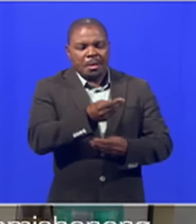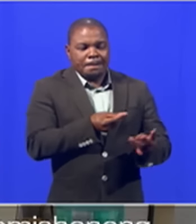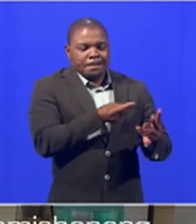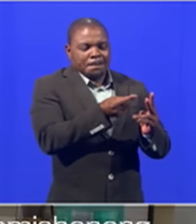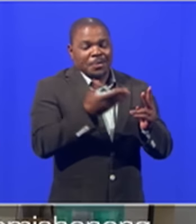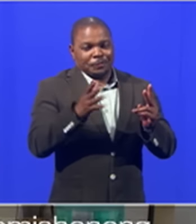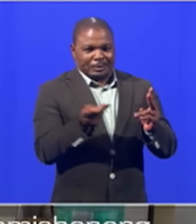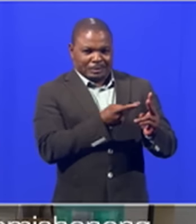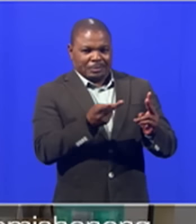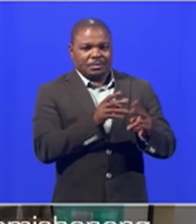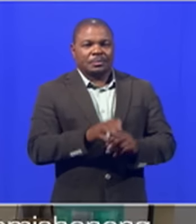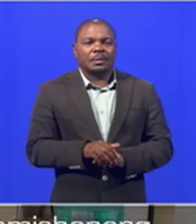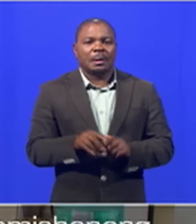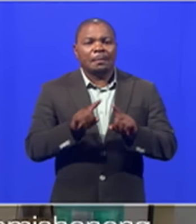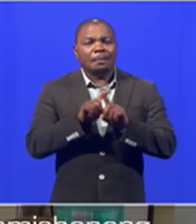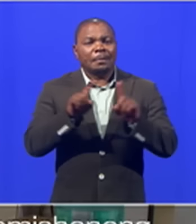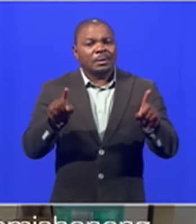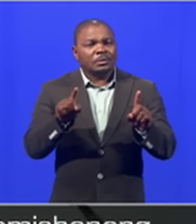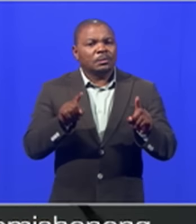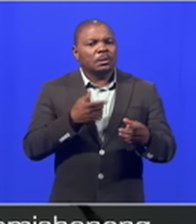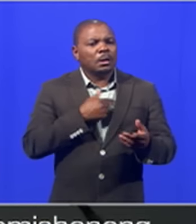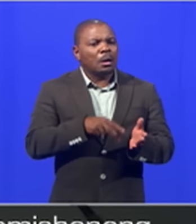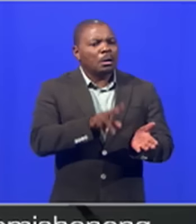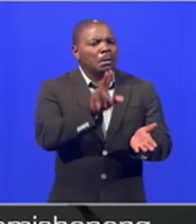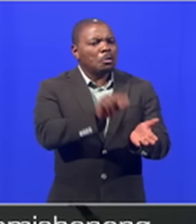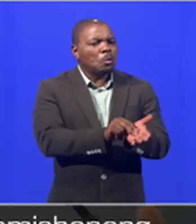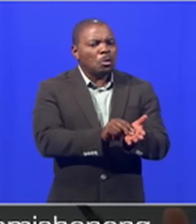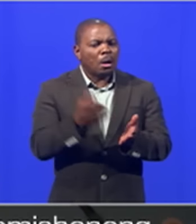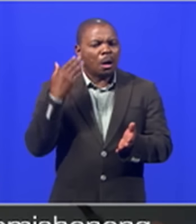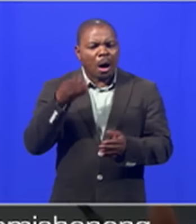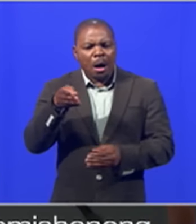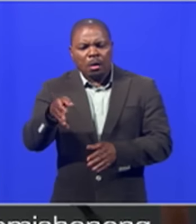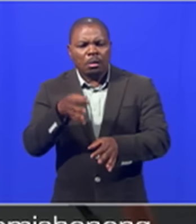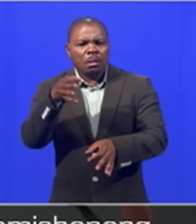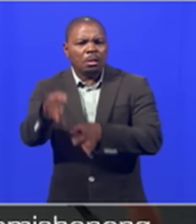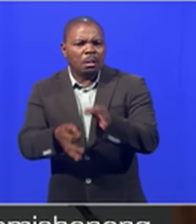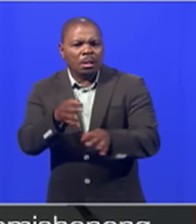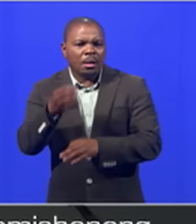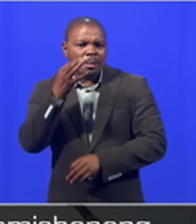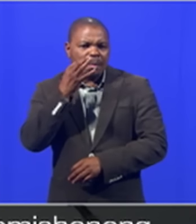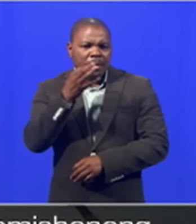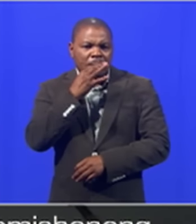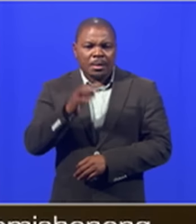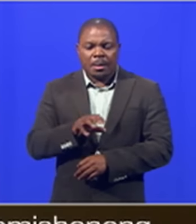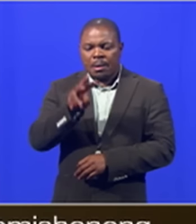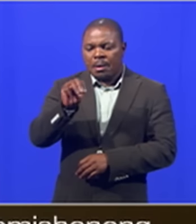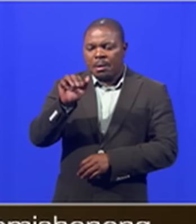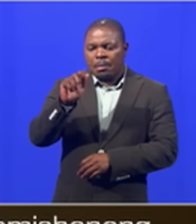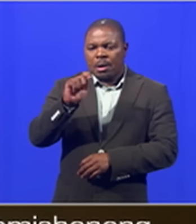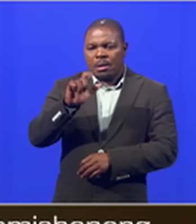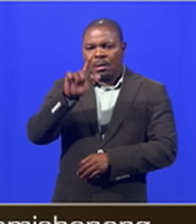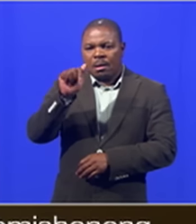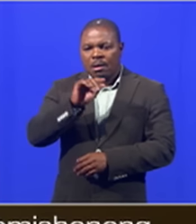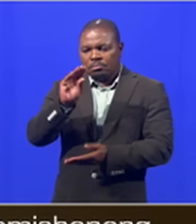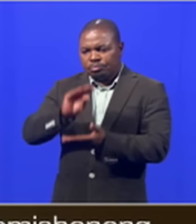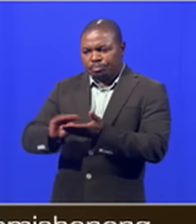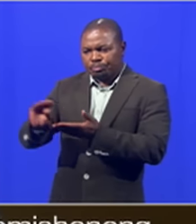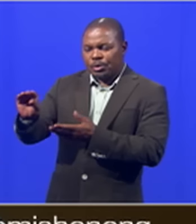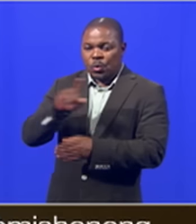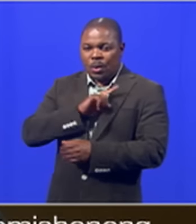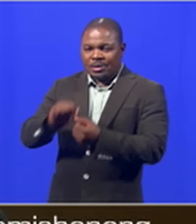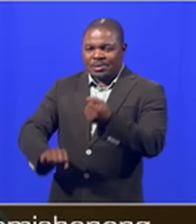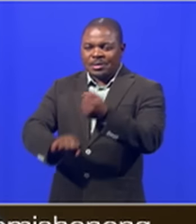se ganetsana le dikgatiso tse di tshamekilweng ka commissioning tse di begang fa Matlala a duetse madi ano go ema nokeng letsholo